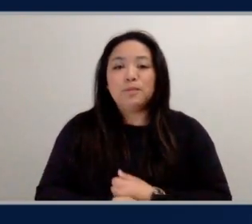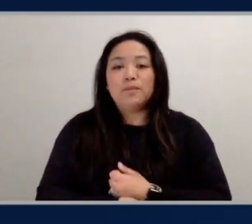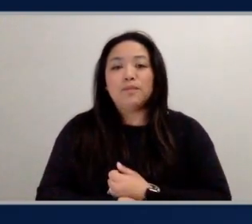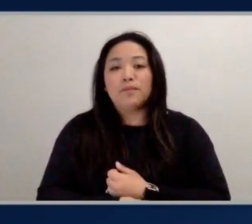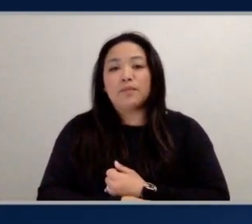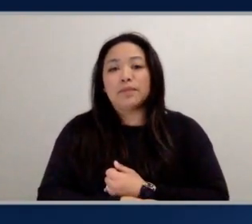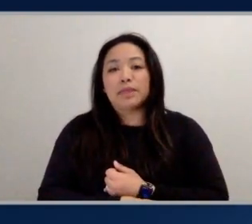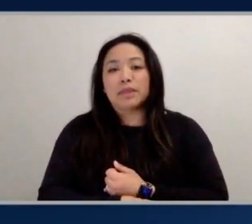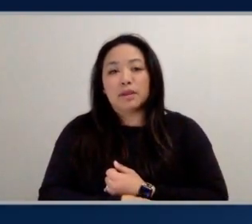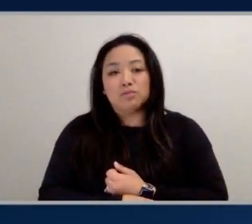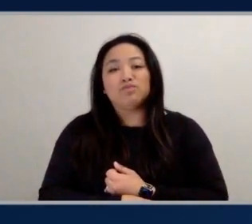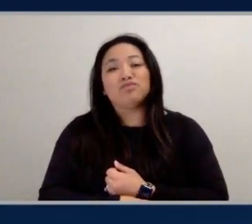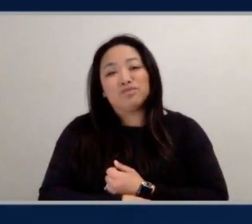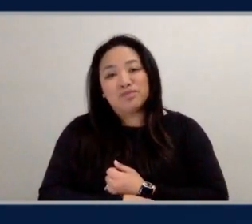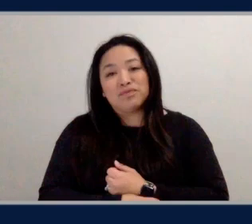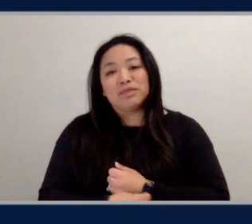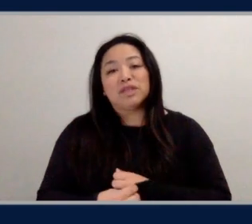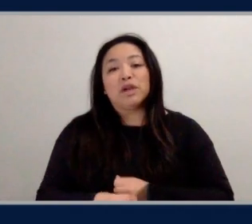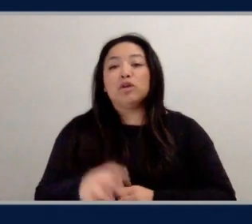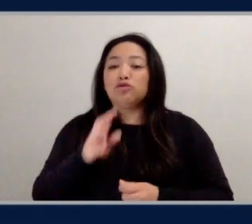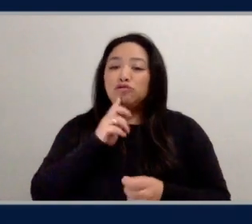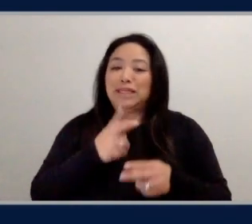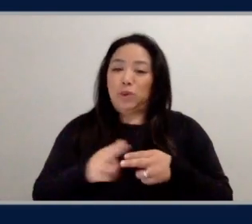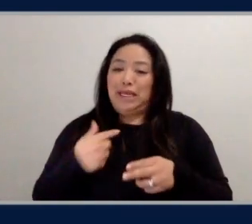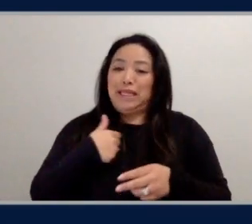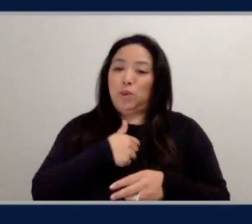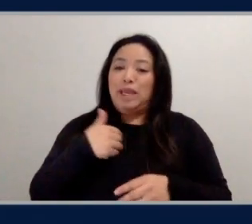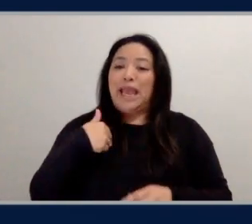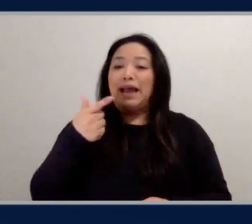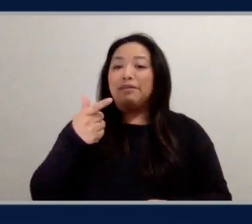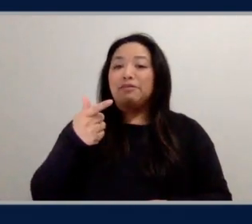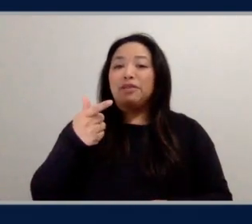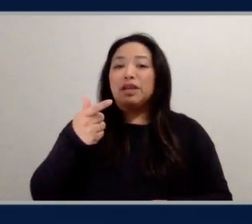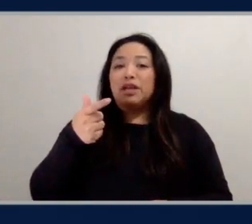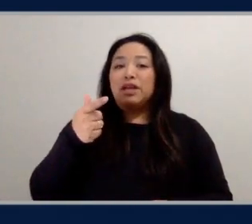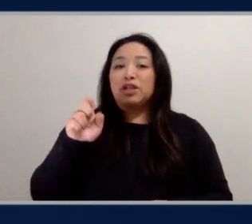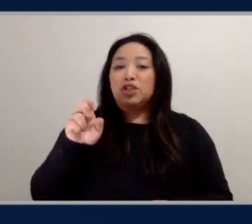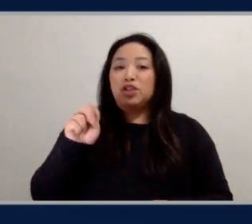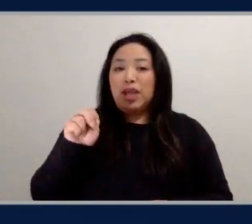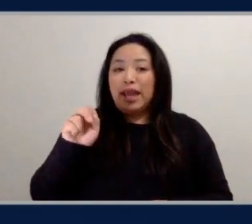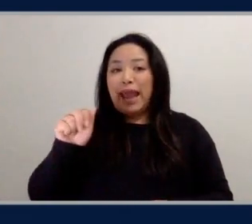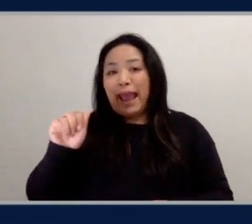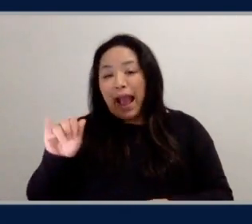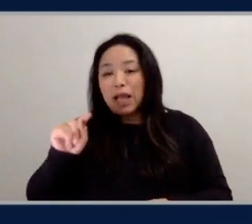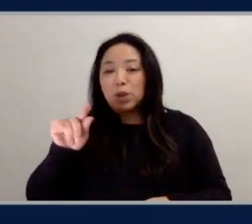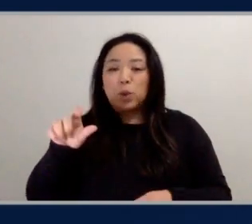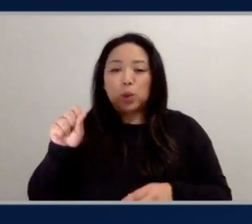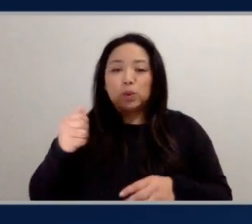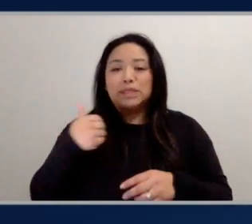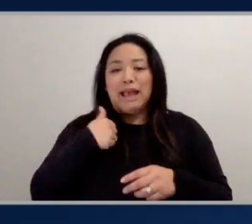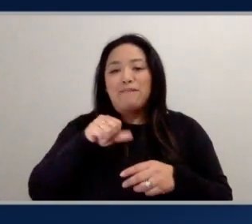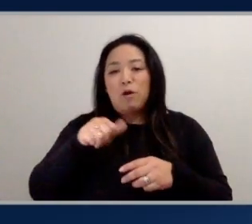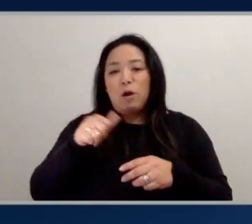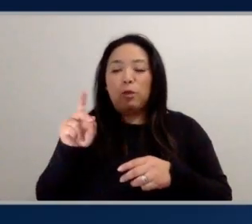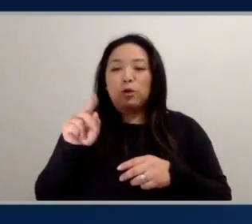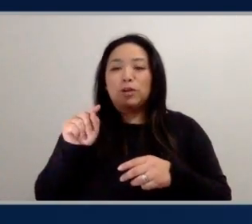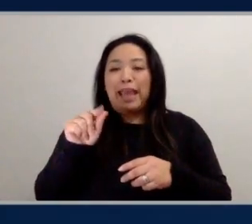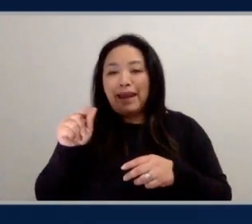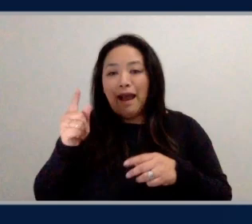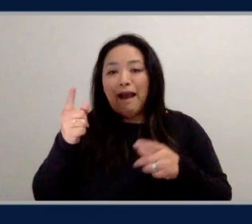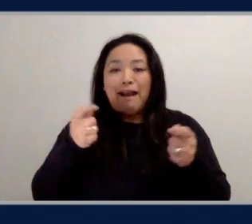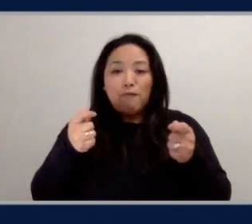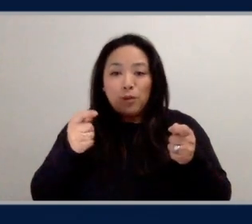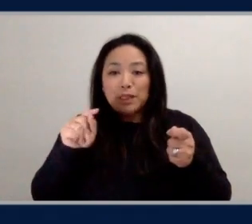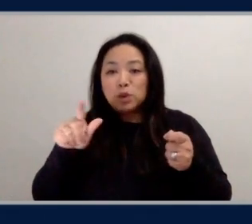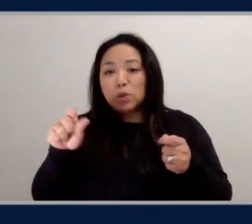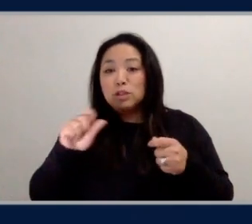very quickly, we have the GenAI tools here, the ML tools here. Mm-hmm. We have the data governance here. So I highly encourage everyone to go check it out. And the awesome thing is that this is all being released